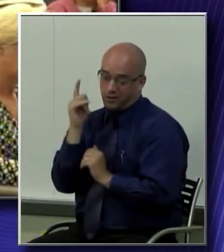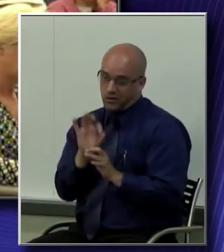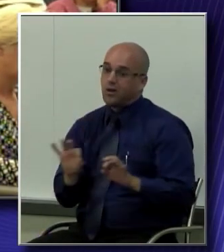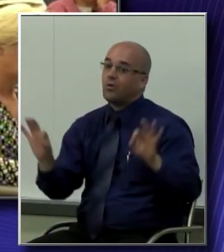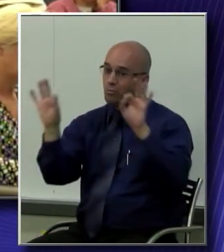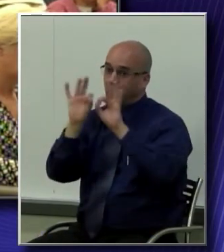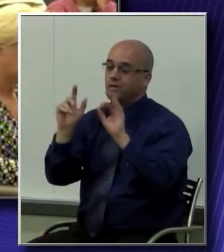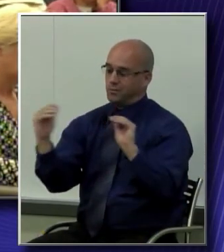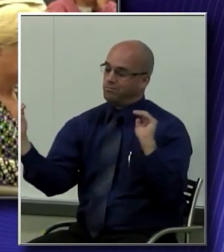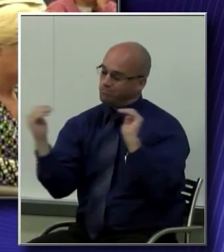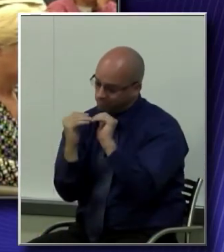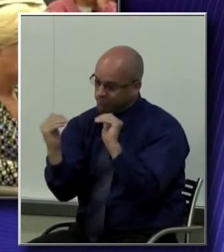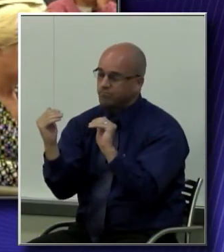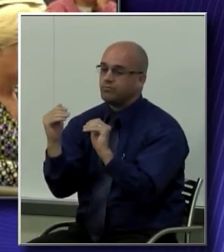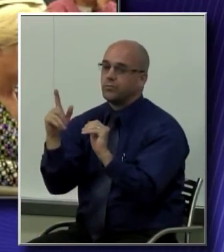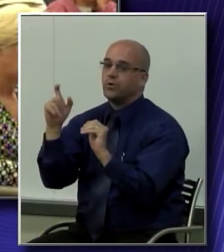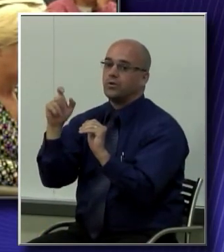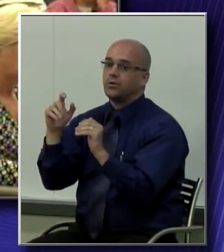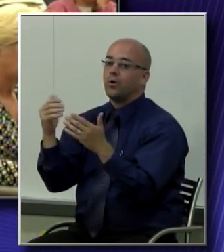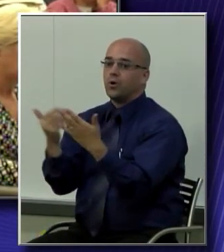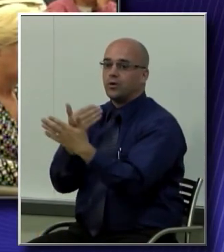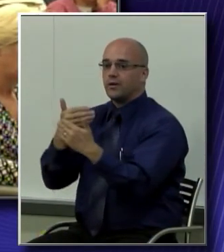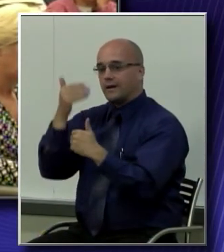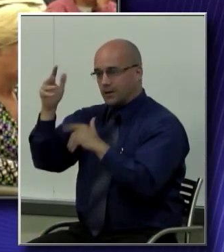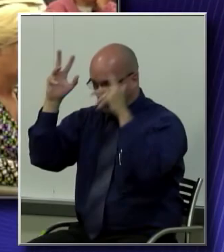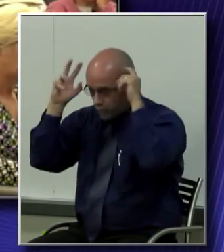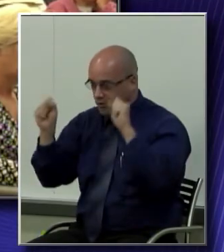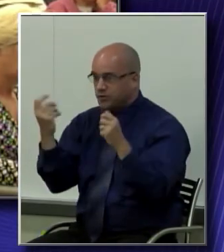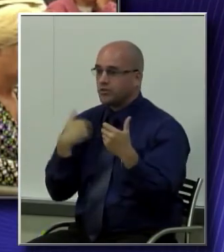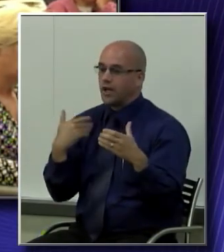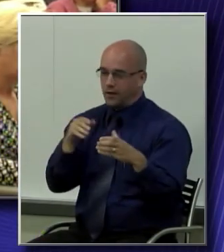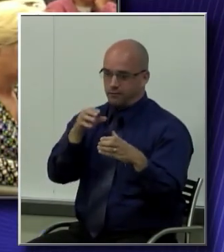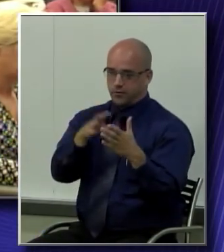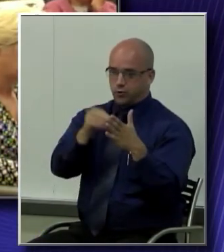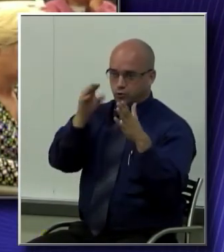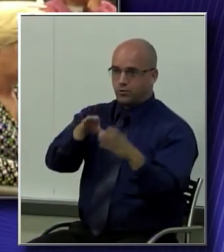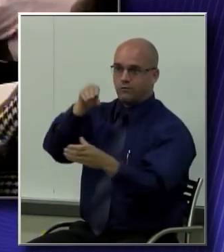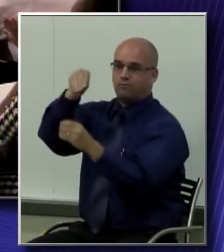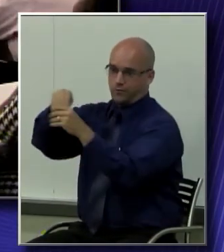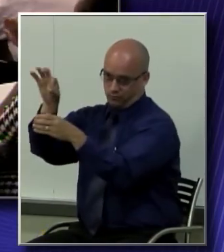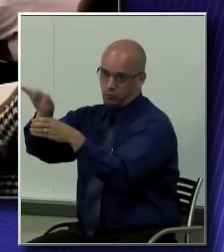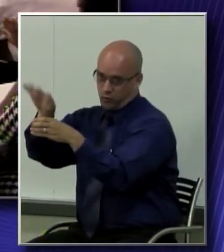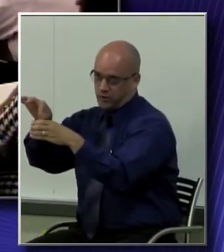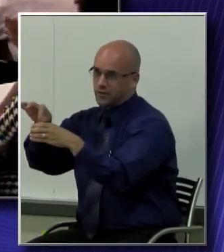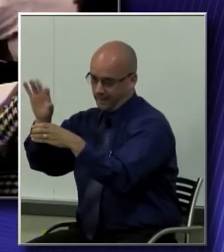by our next UNC system president. Thank you. Thank you.